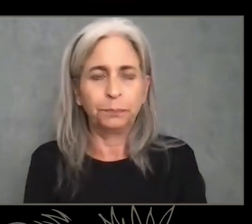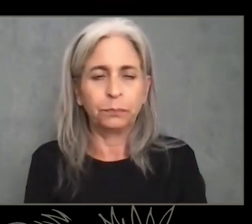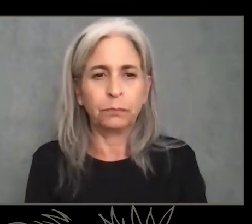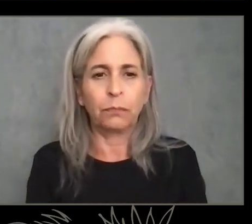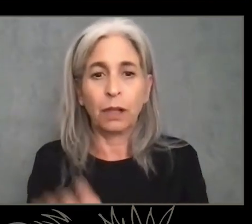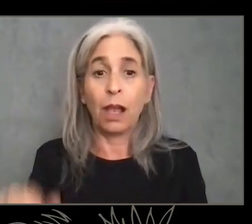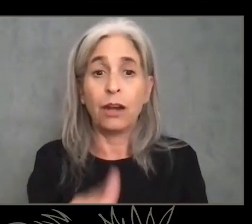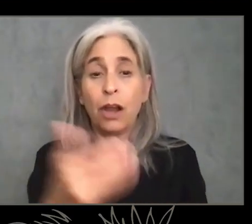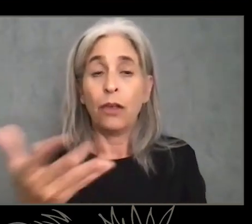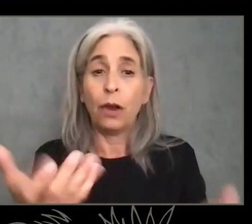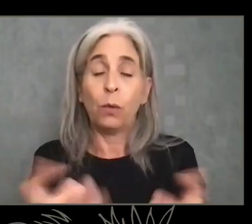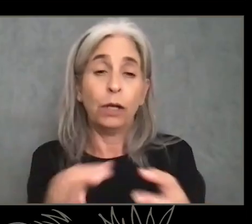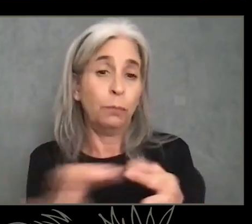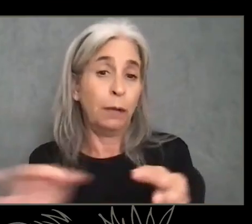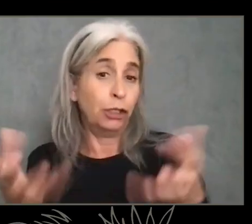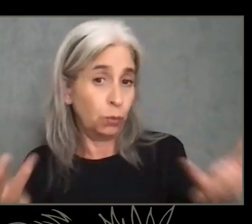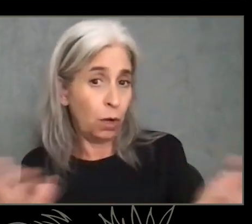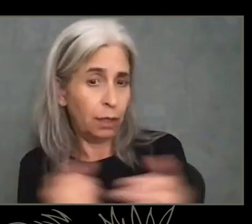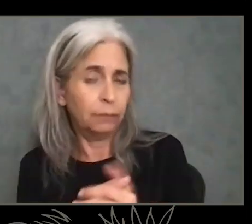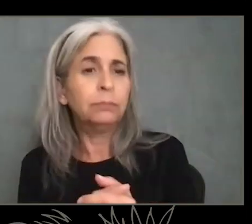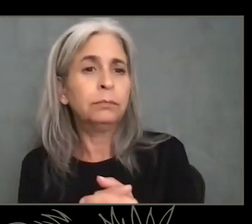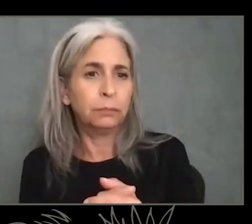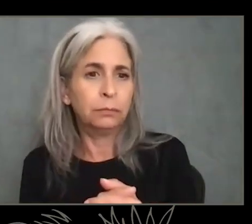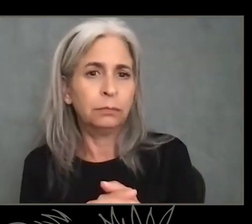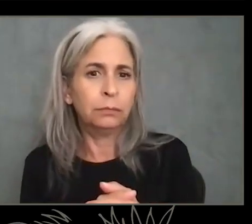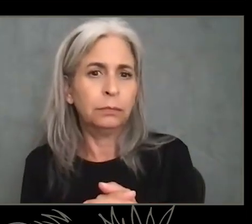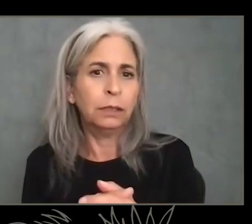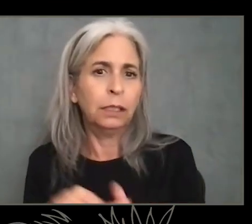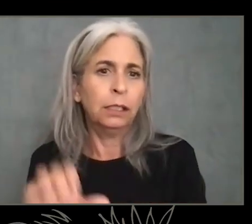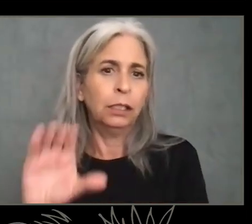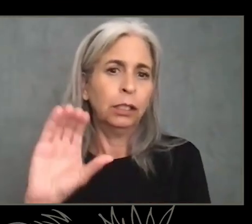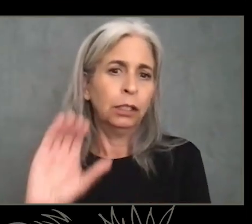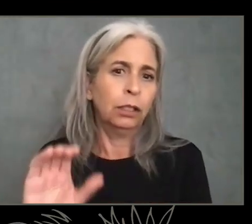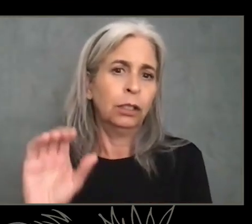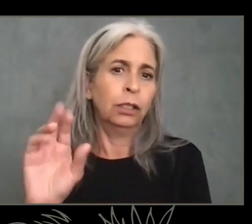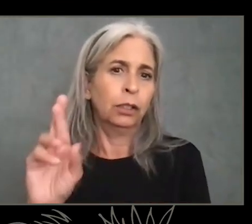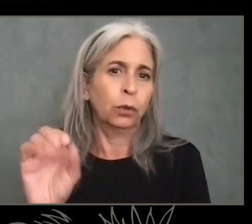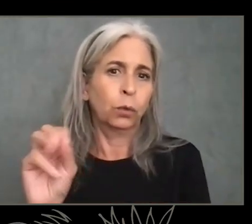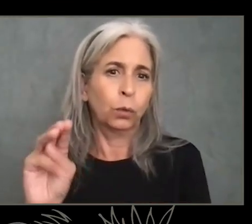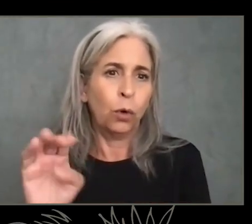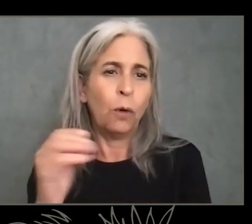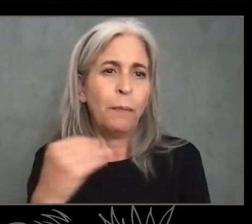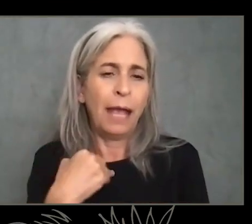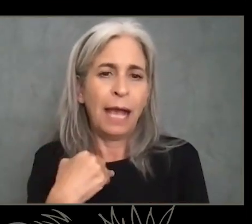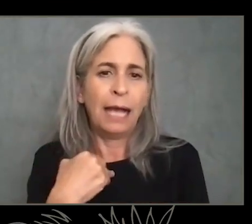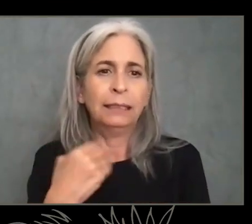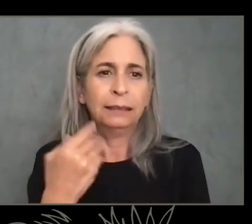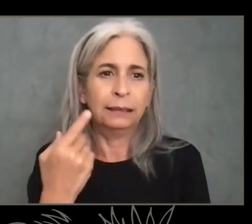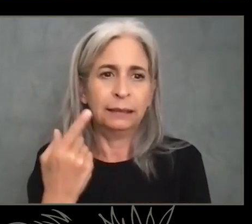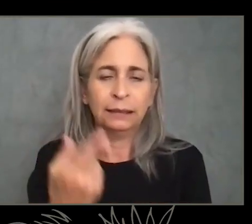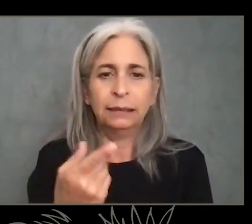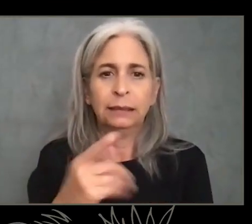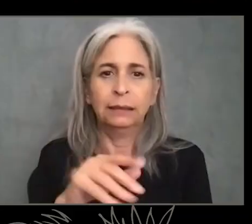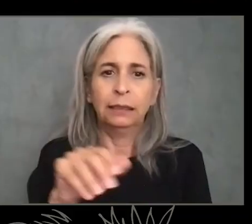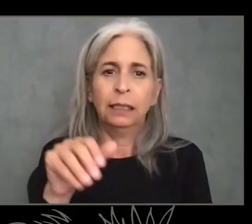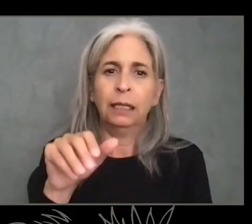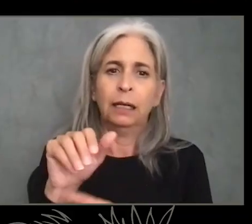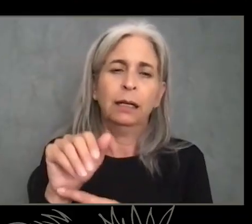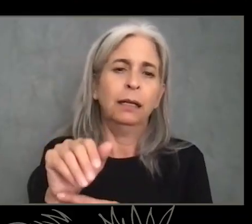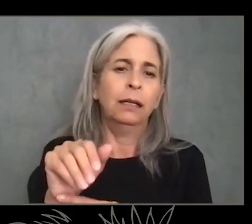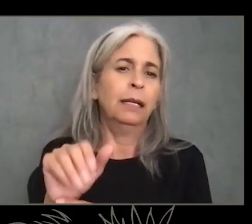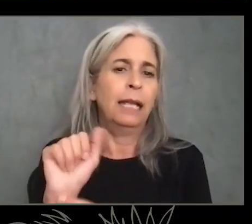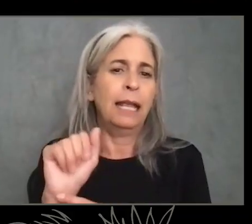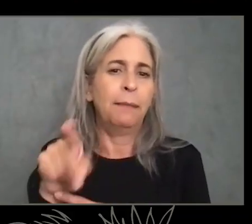And another one I want to mention is Chrome has this experimental build AI API